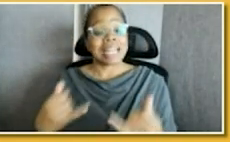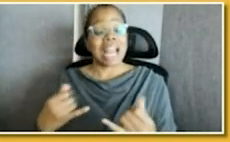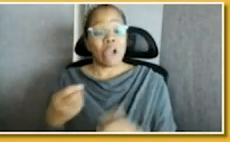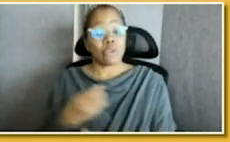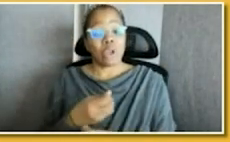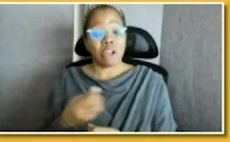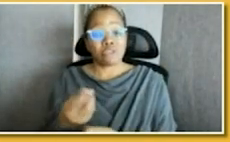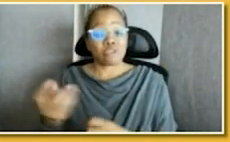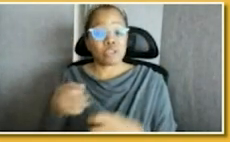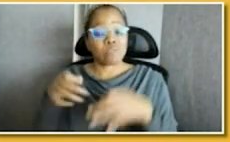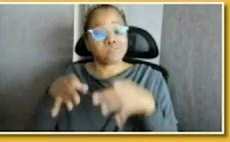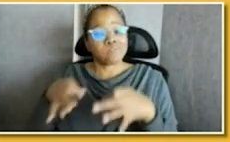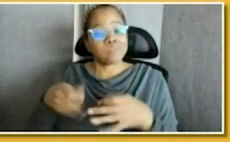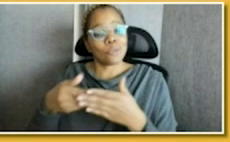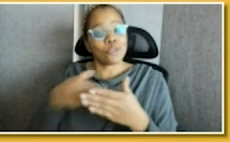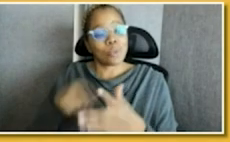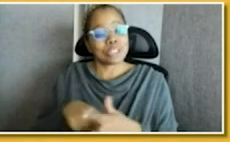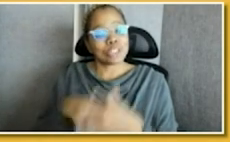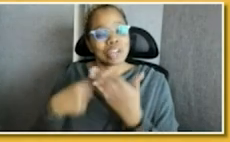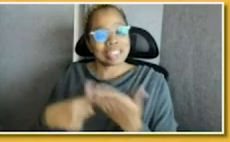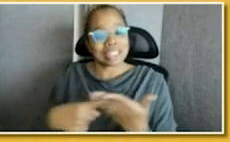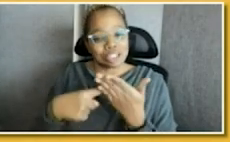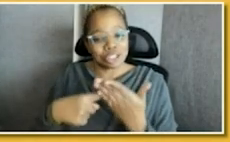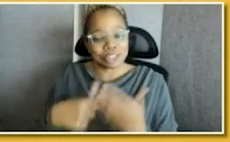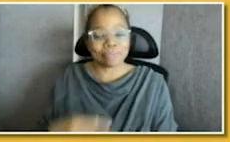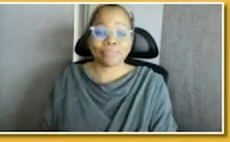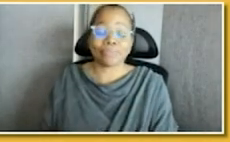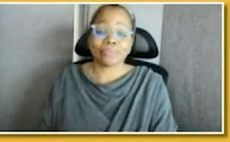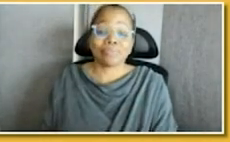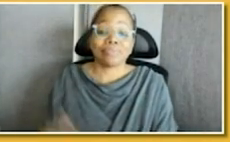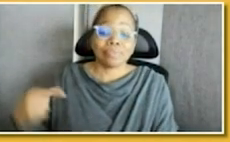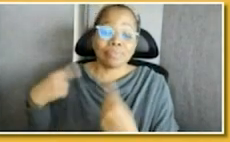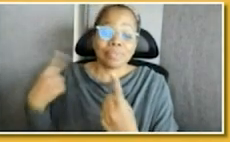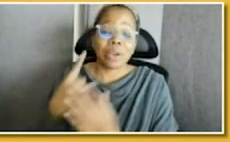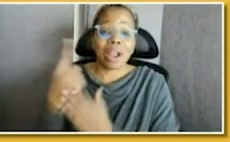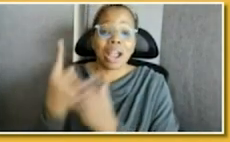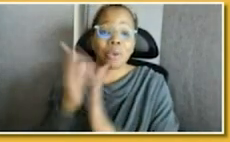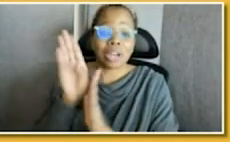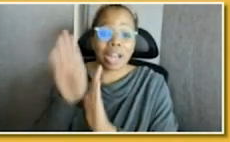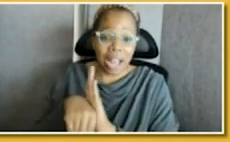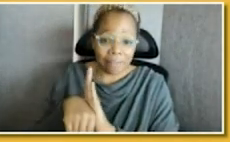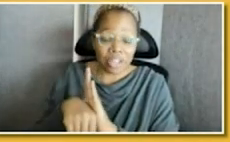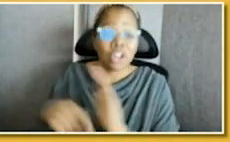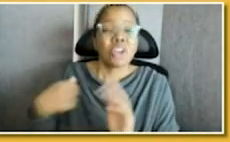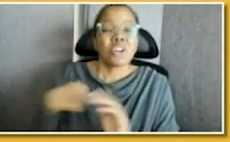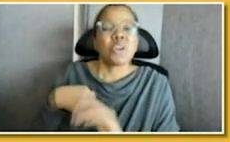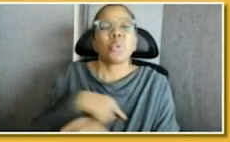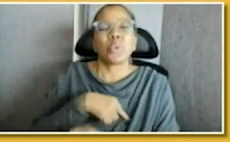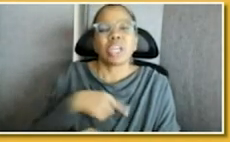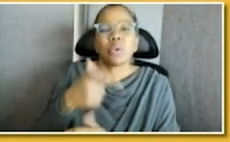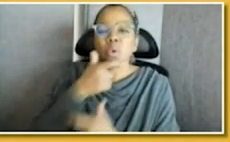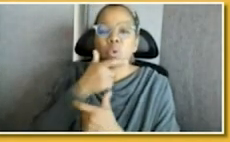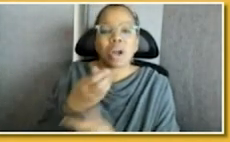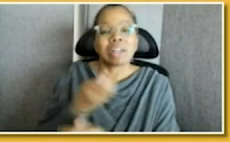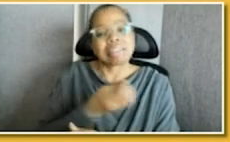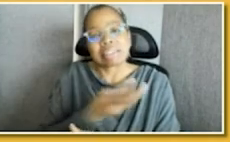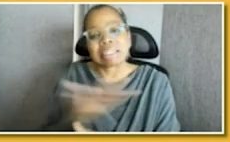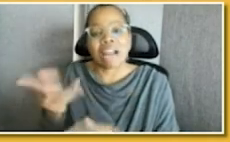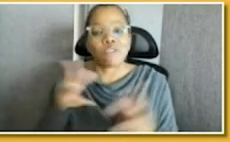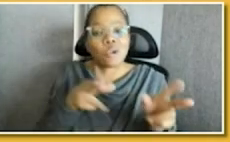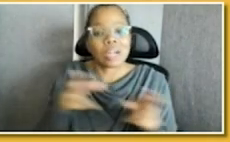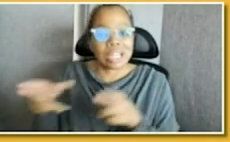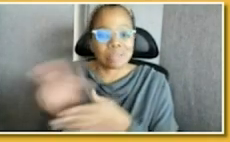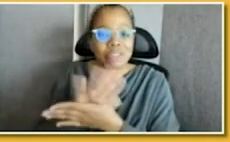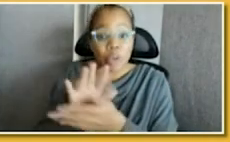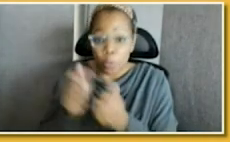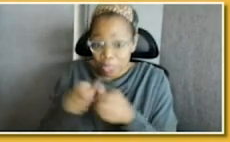get started. Over the next hour and a half, we'll be watching several closed captioned clips from the film. And then in